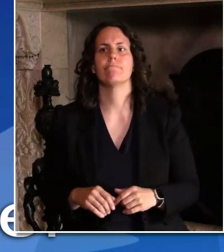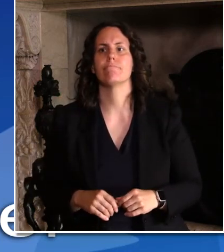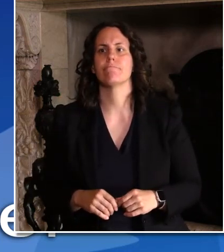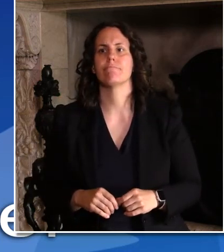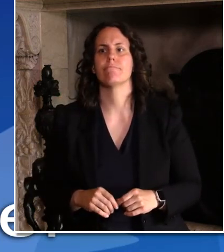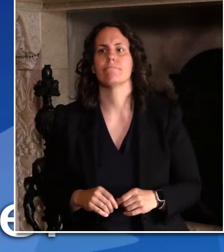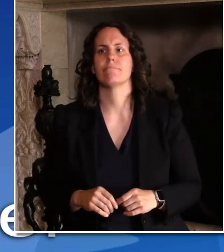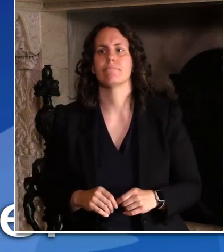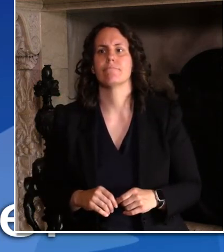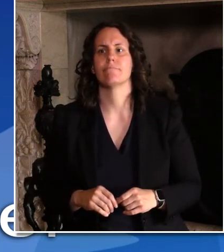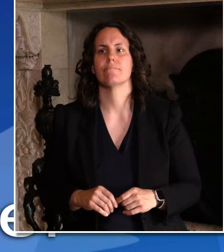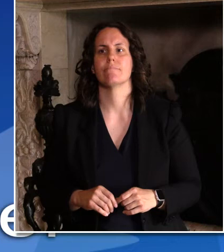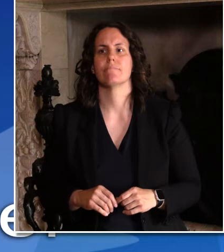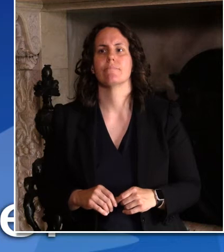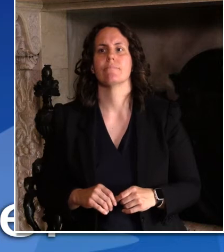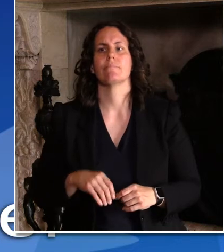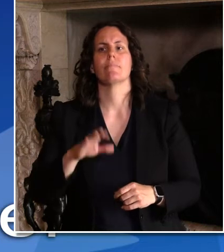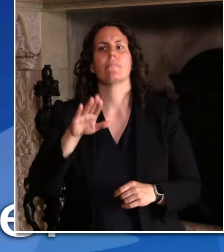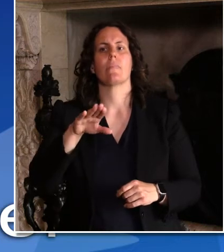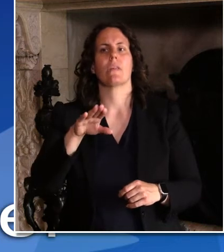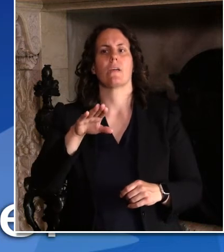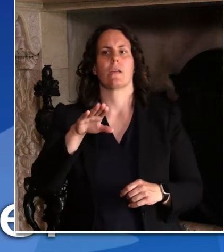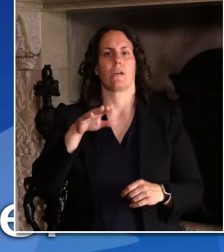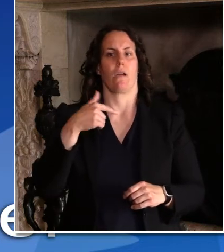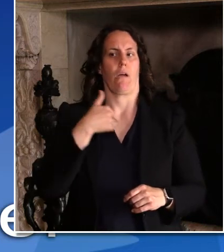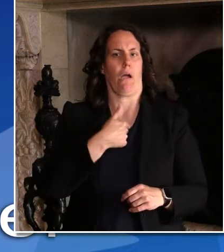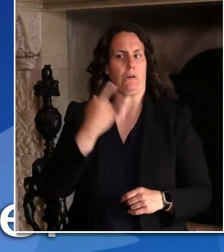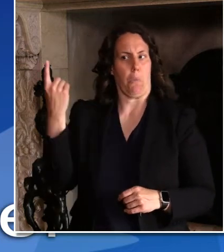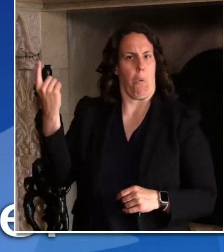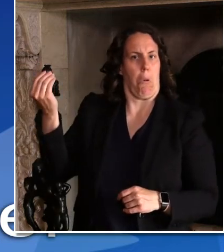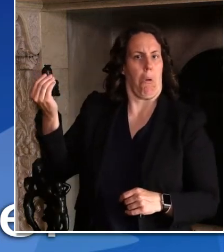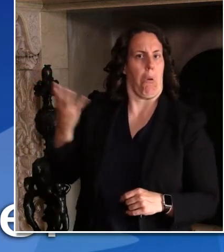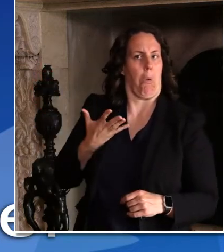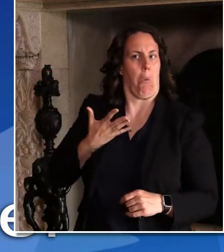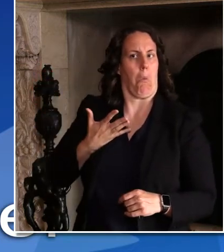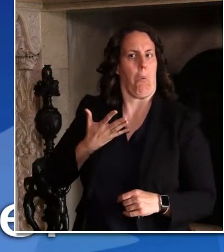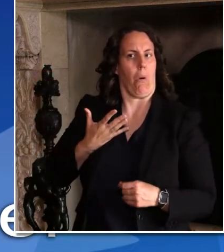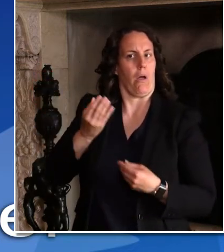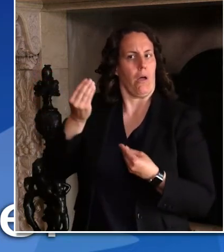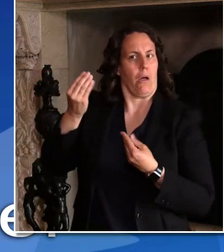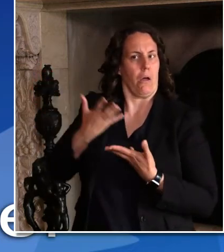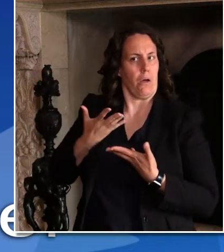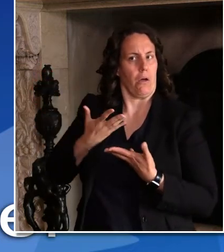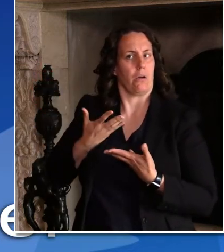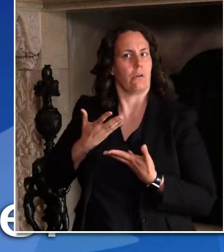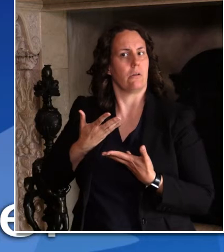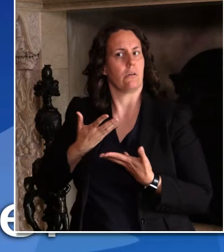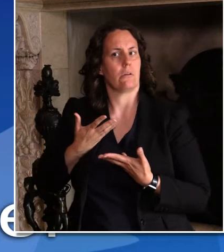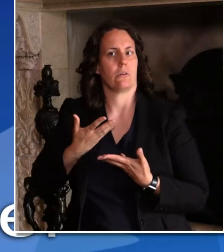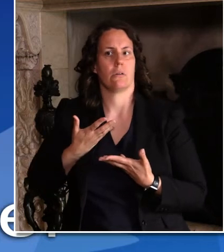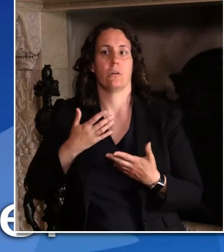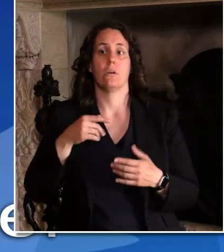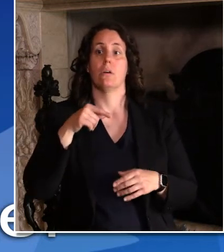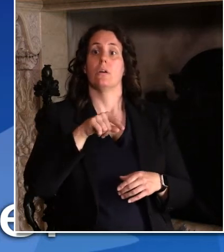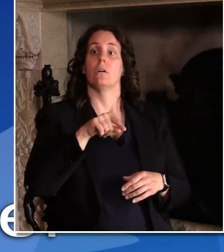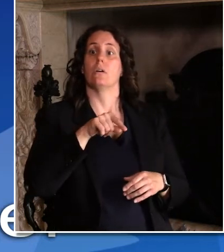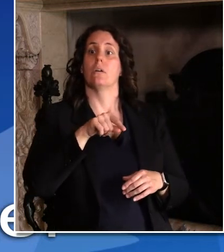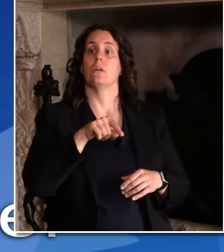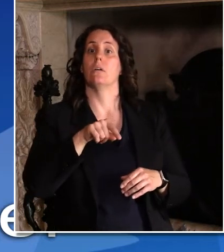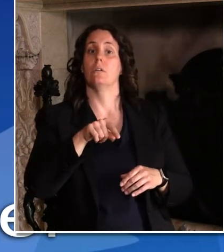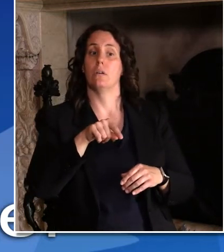a tip that there was expired COVID-19 tests sent to a nursing home. Can you address expired